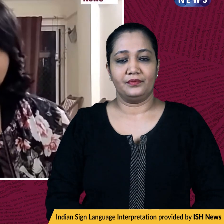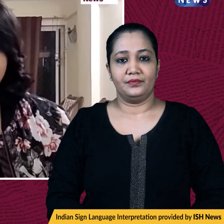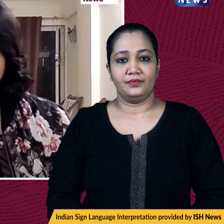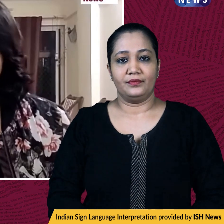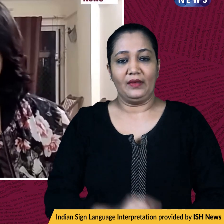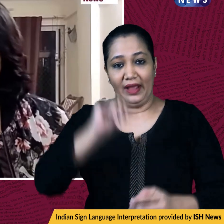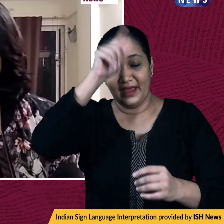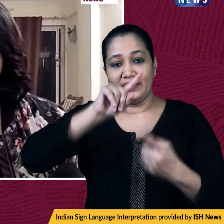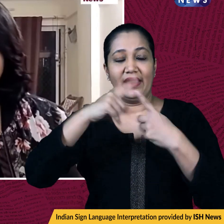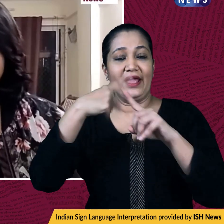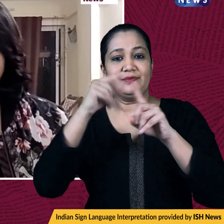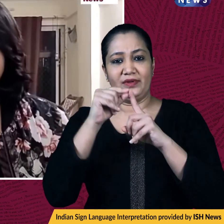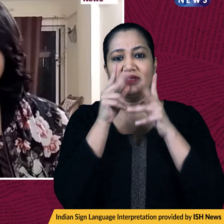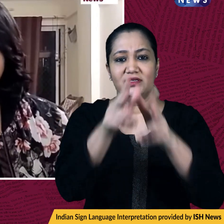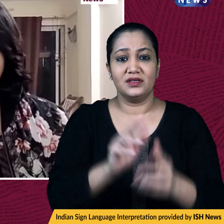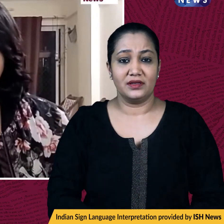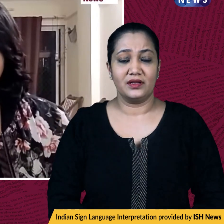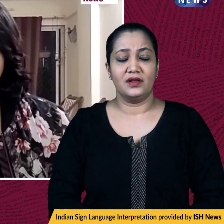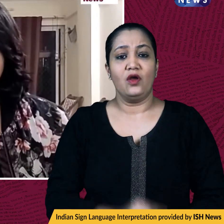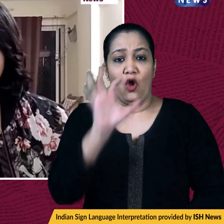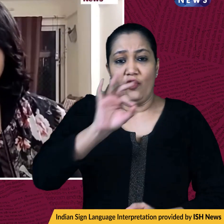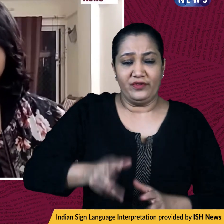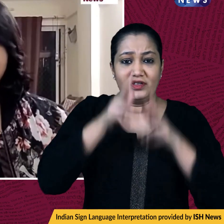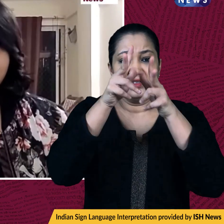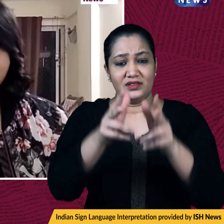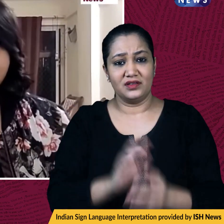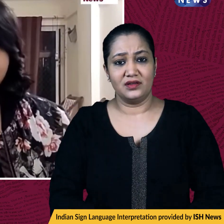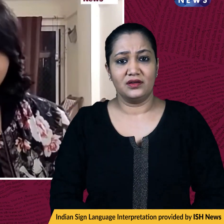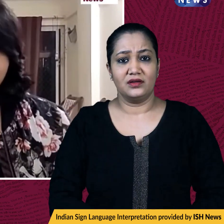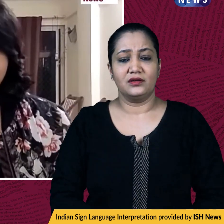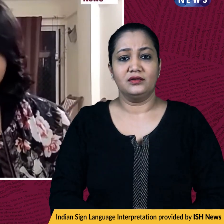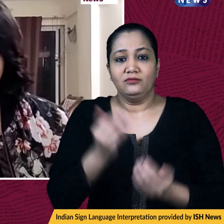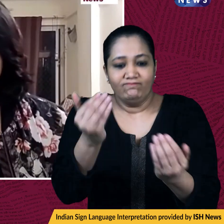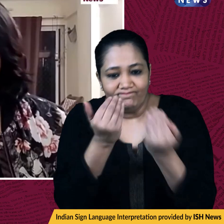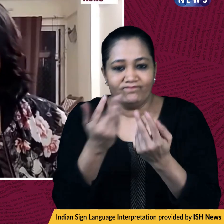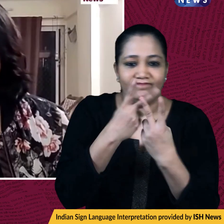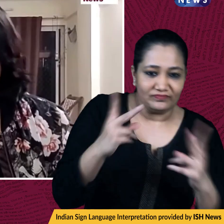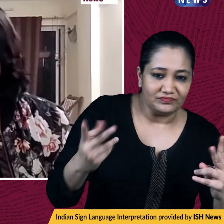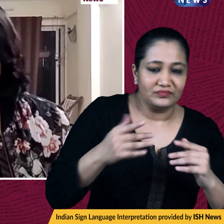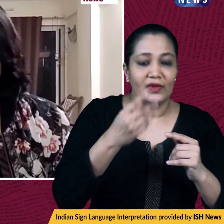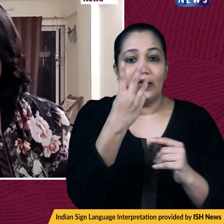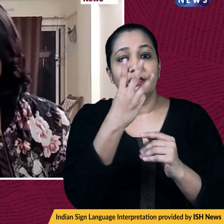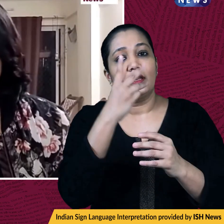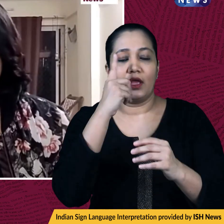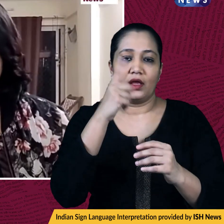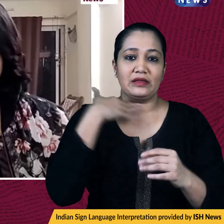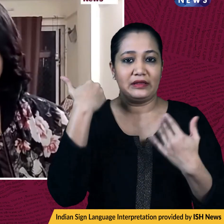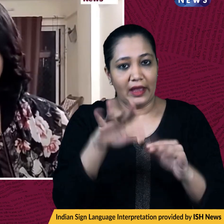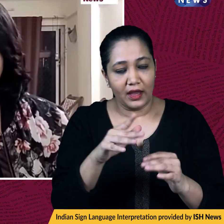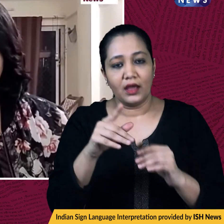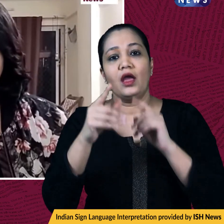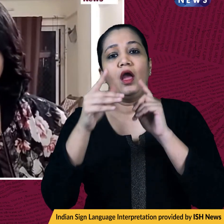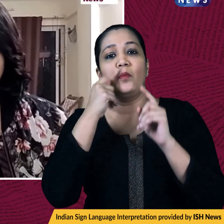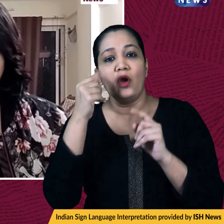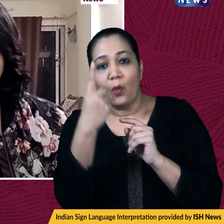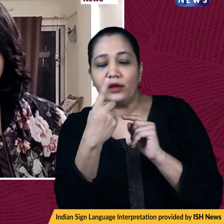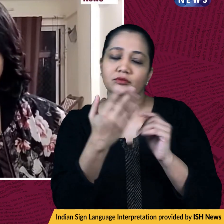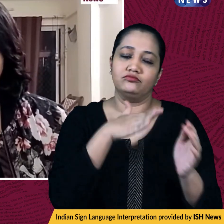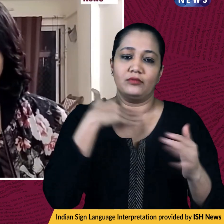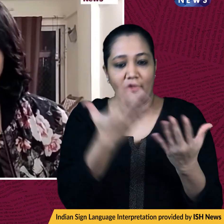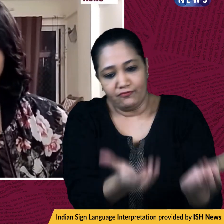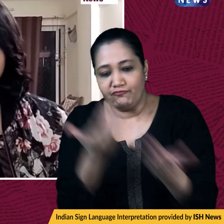to provide the DCW with details of measures being taken for the protection of the survivor and the family. Moreover,